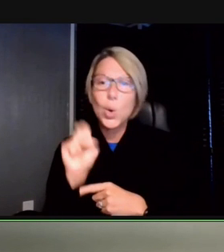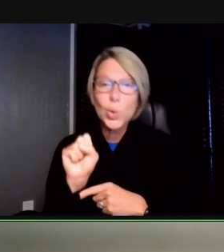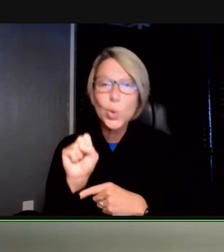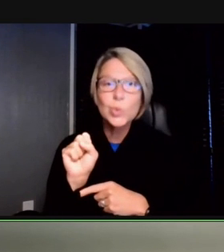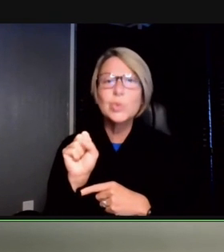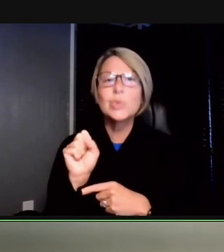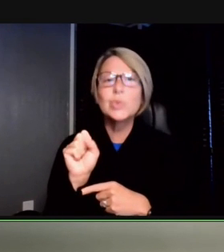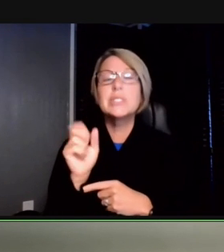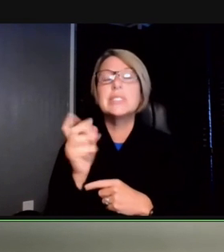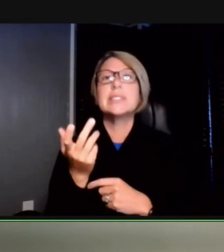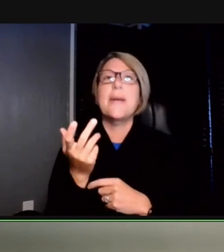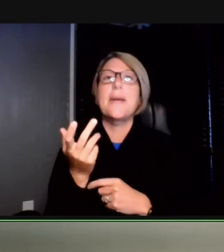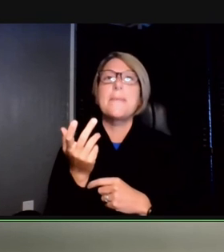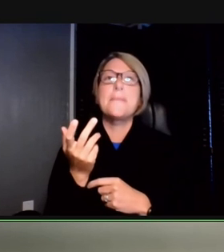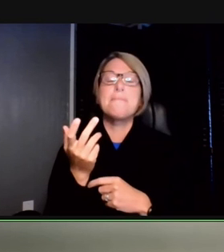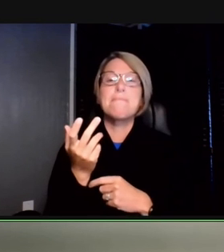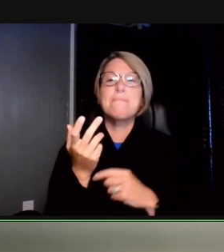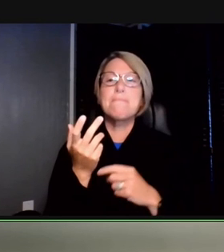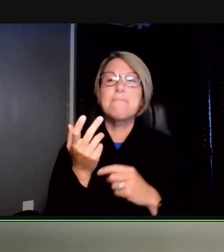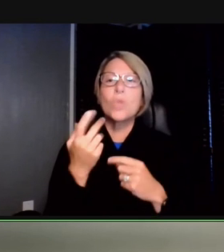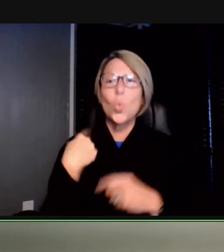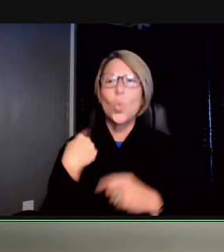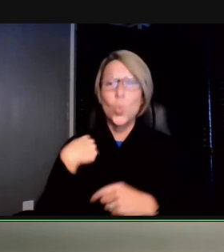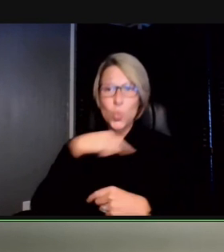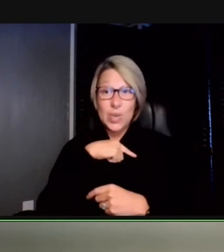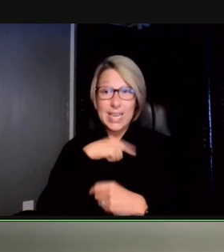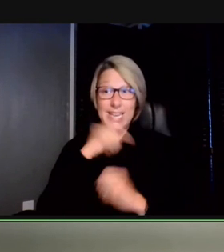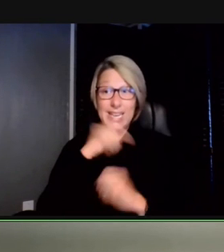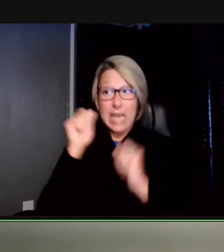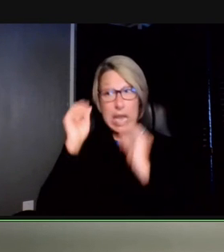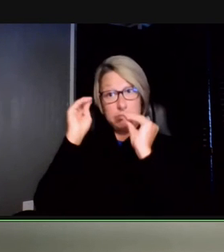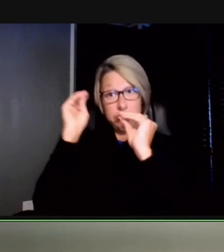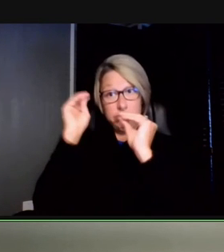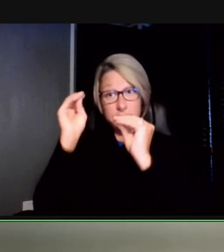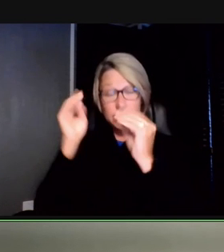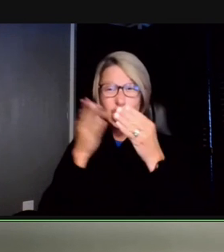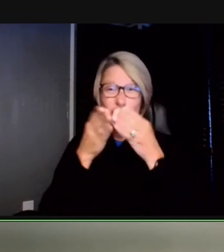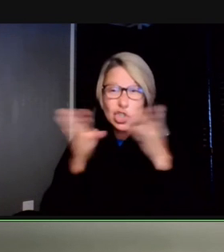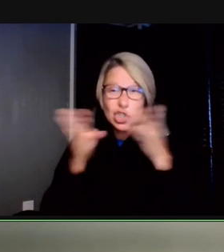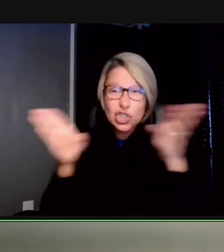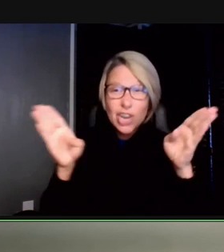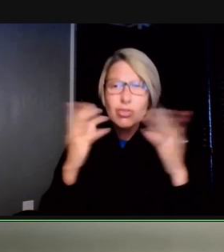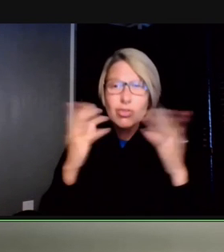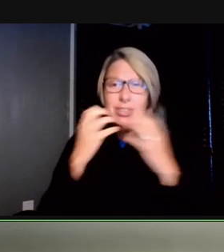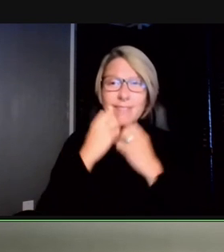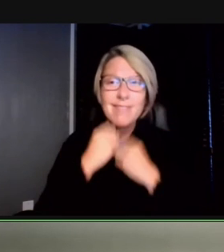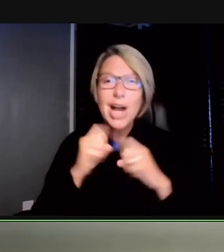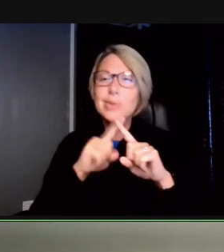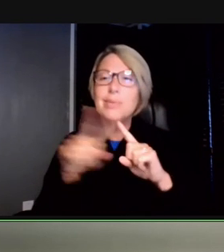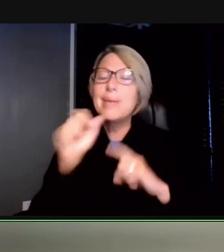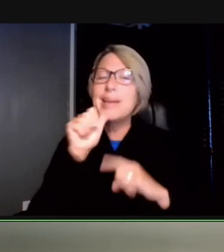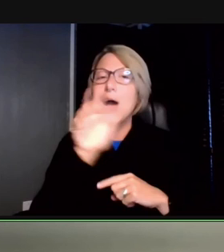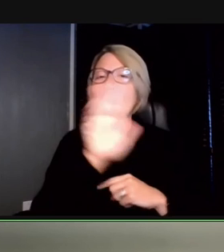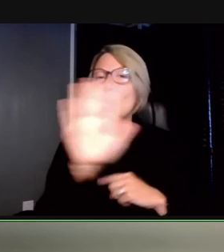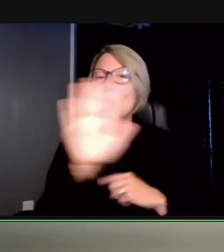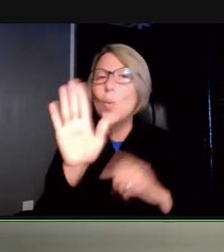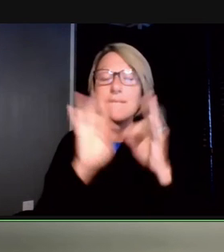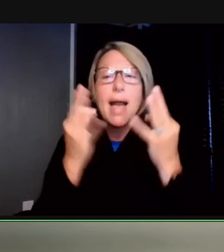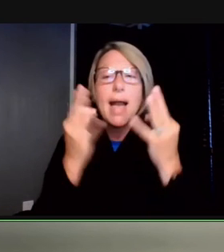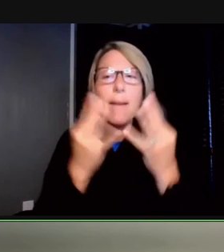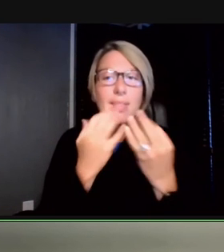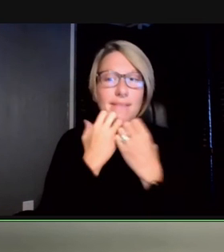like but we cannot teach your own family values. So again, that can start at a